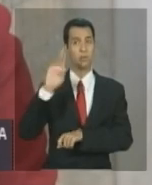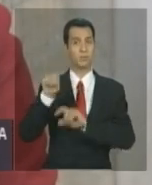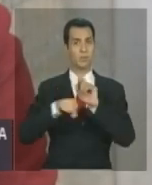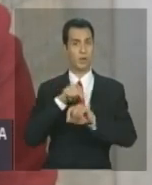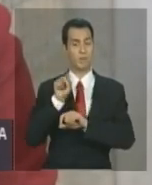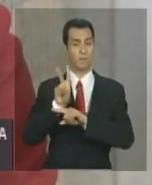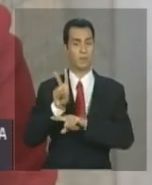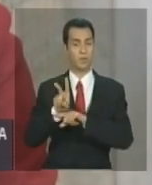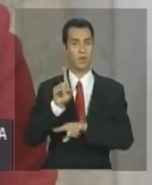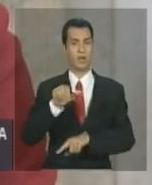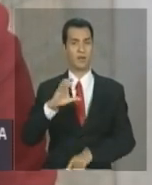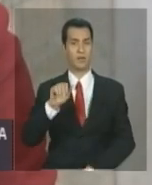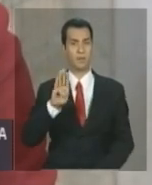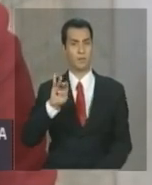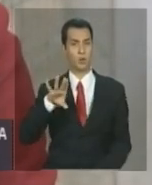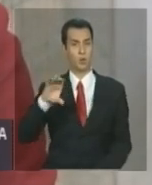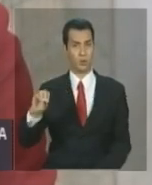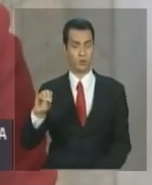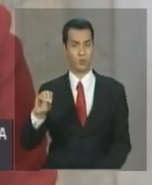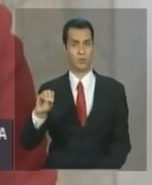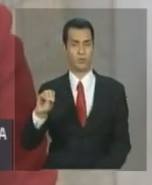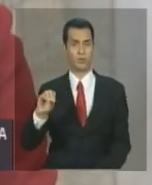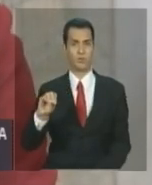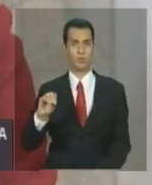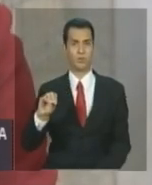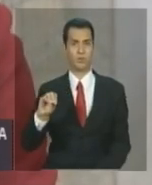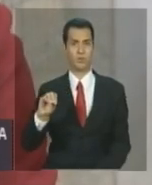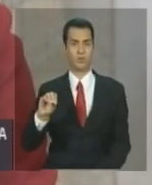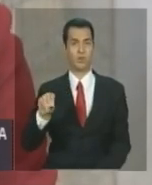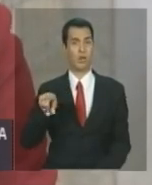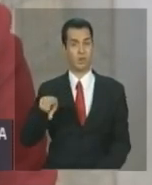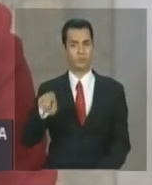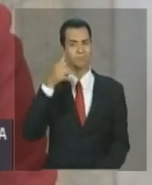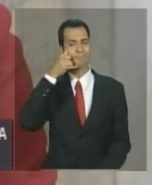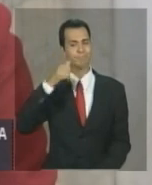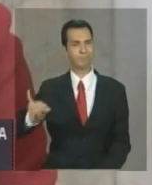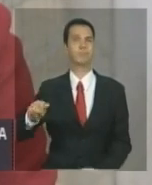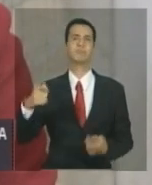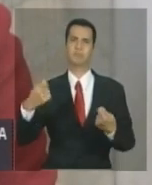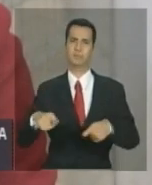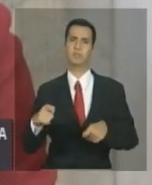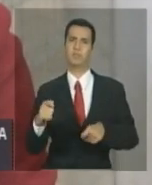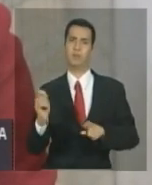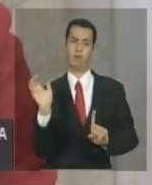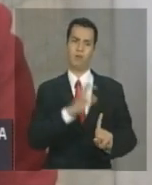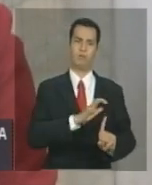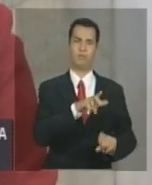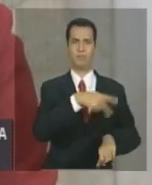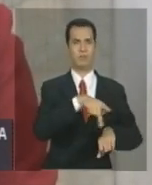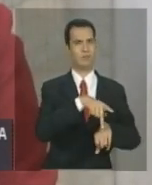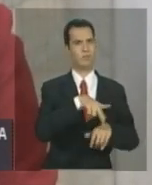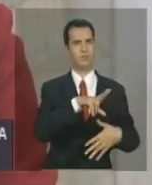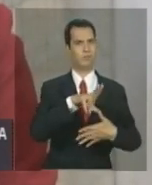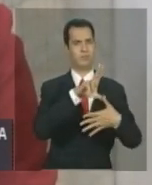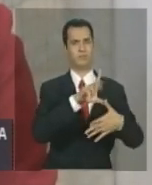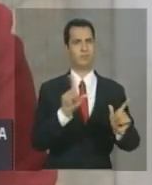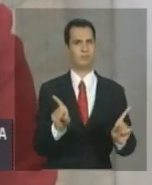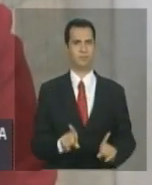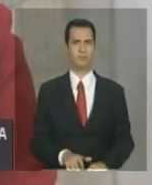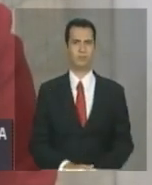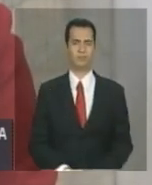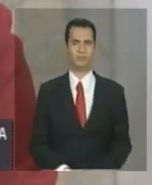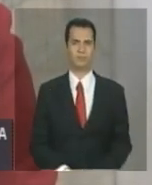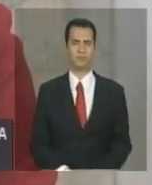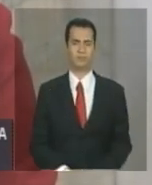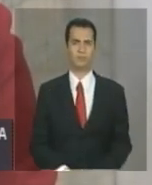câmbio, particularly currency-related nos measures, prove detrimental to our interests. Um outro ponto que será